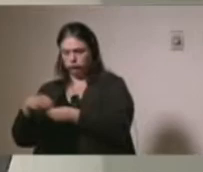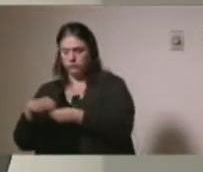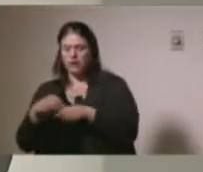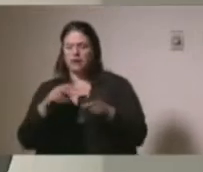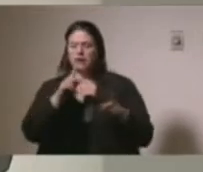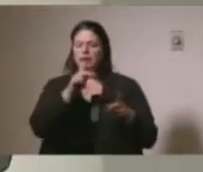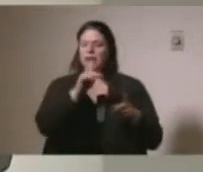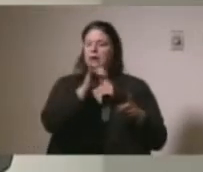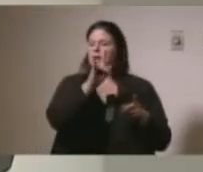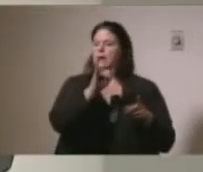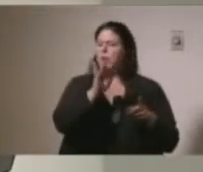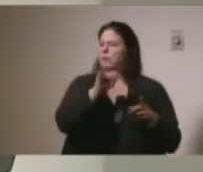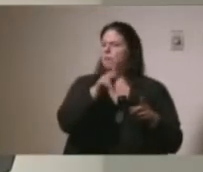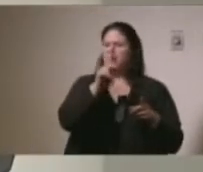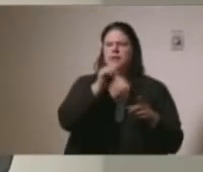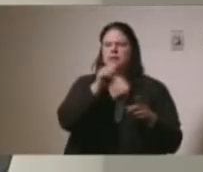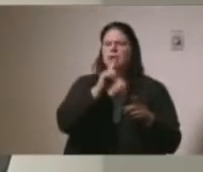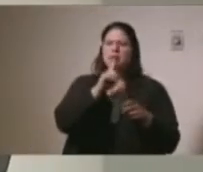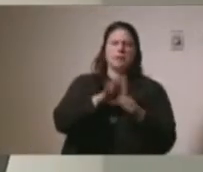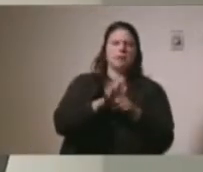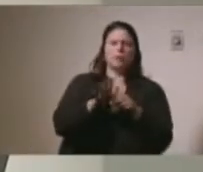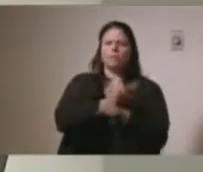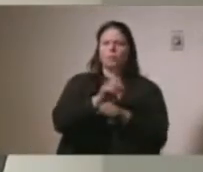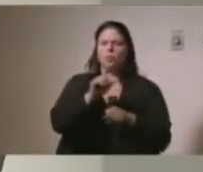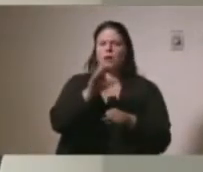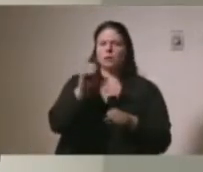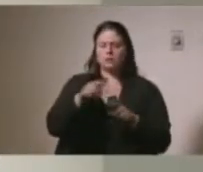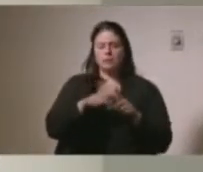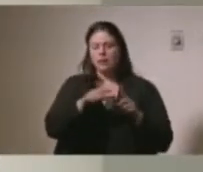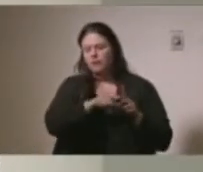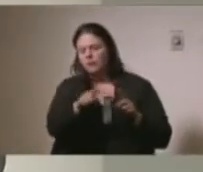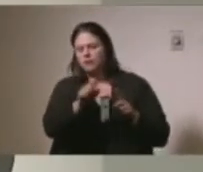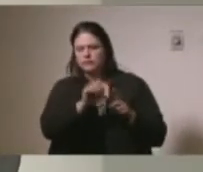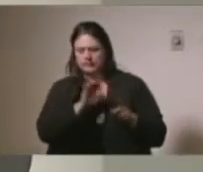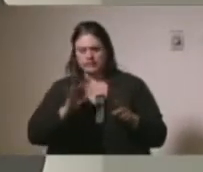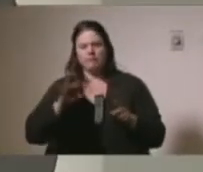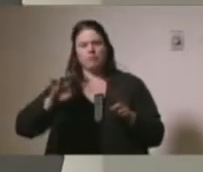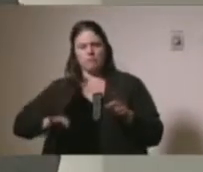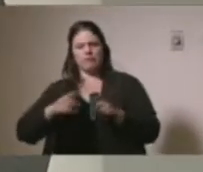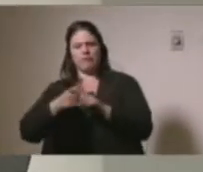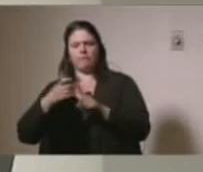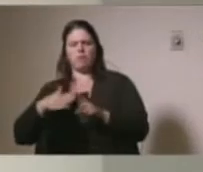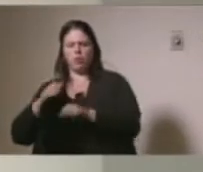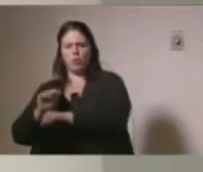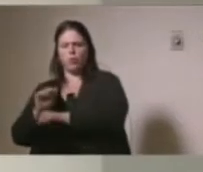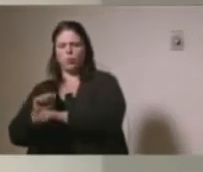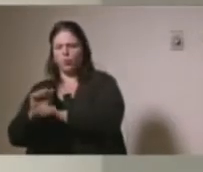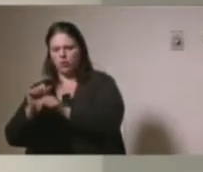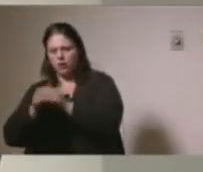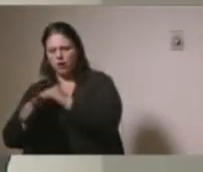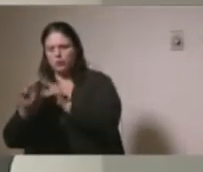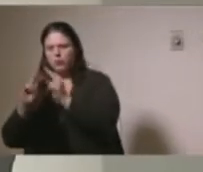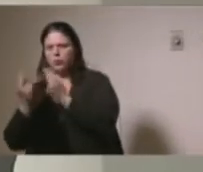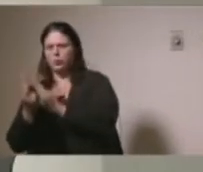staff benefit from the strategic relationship. The EPMU have about